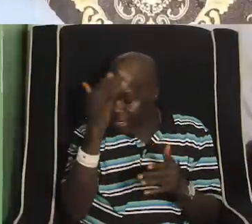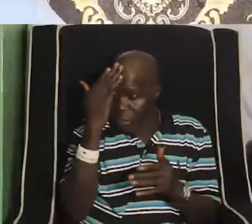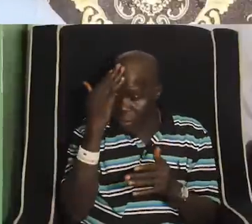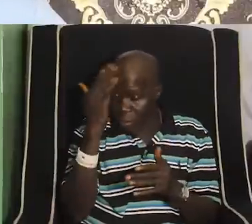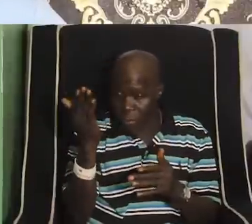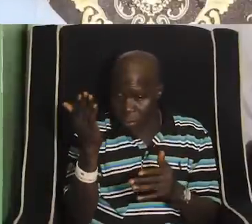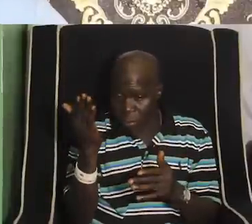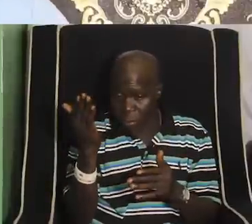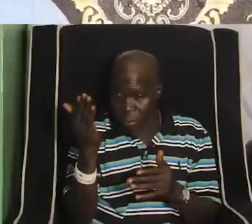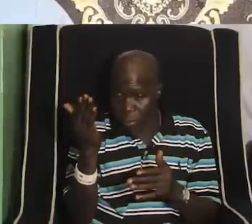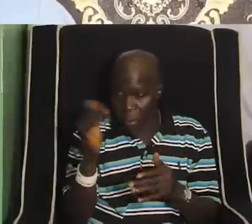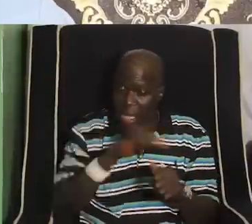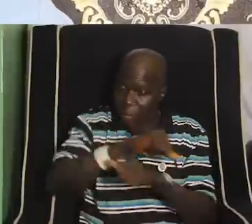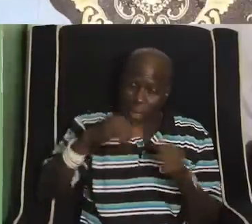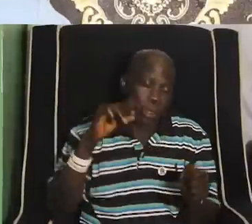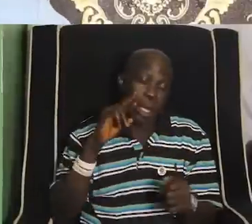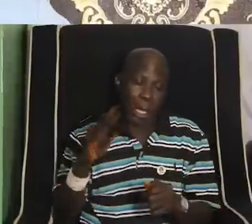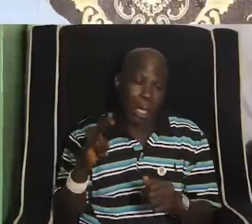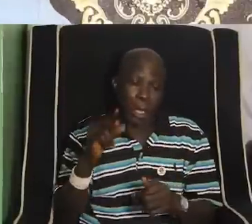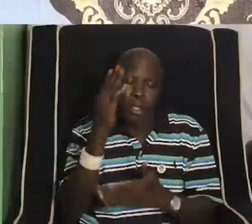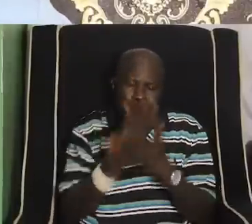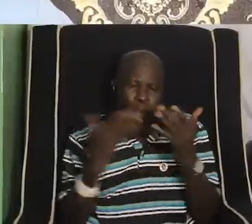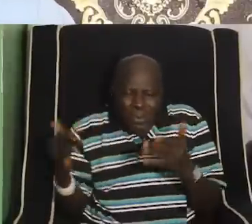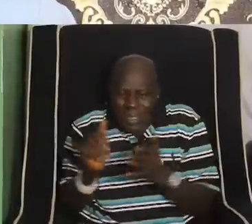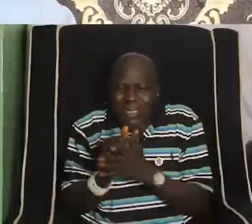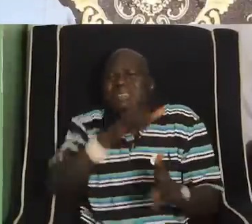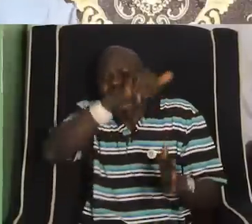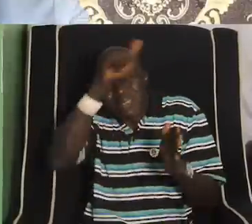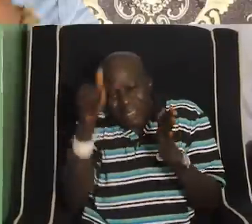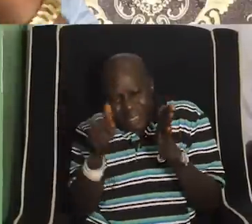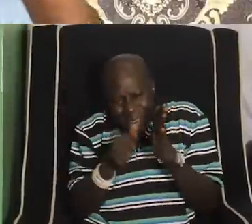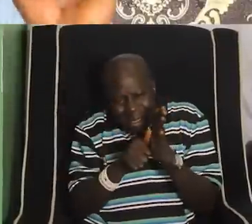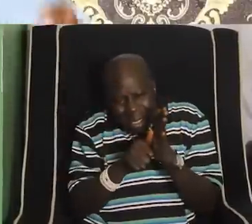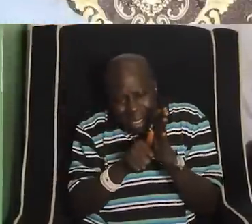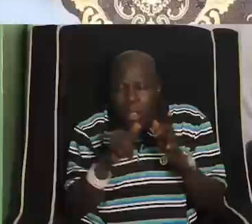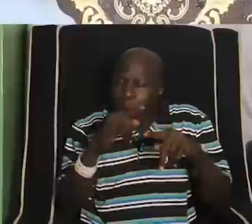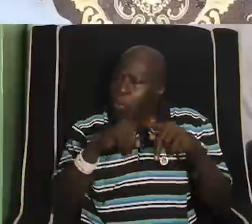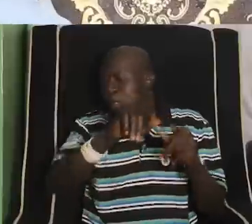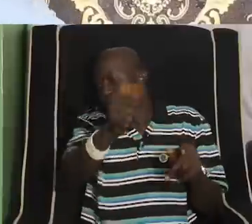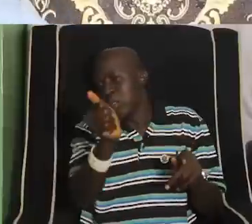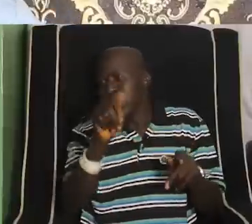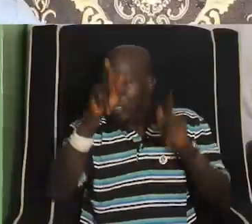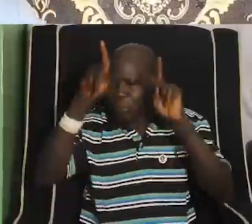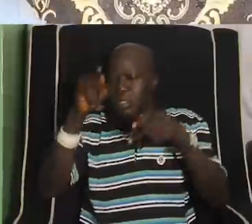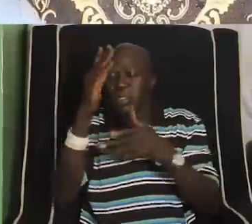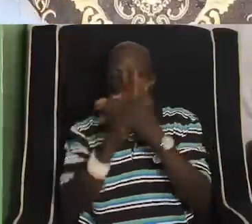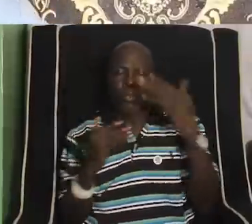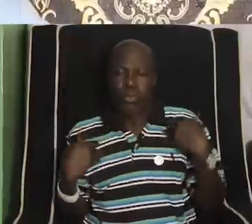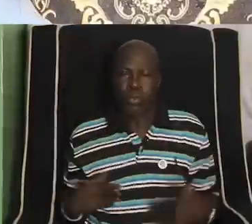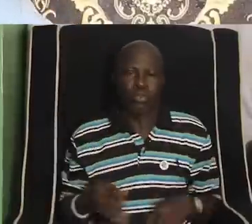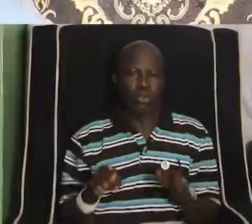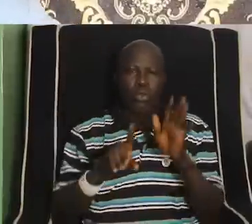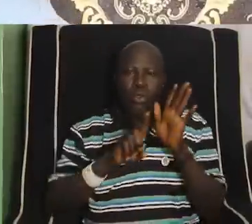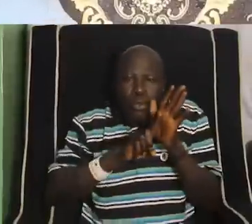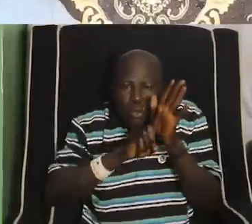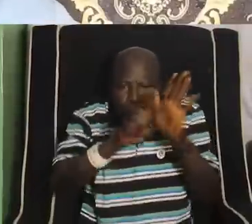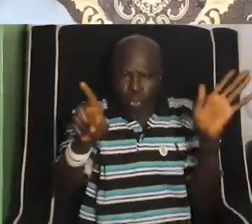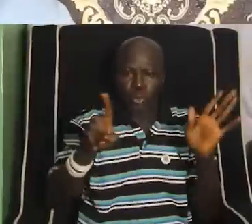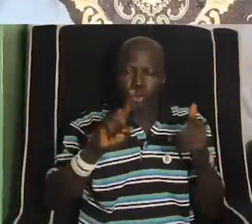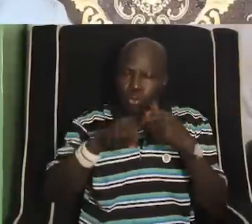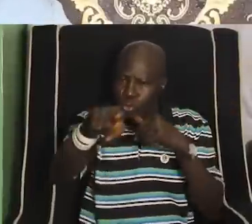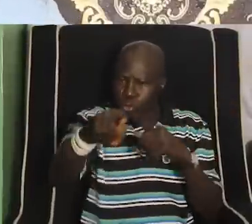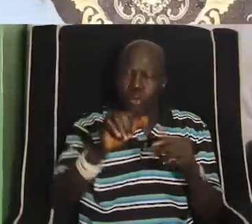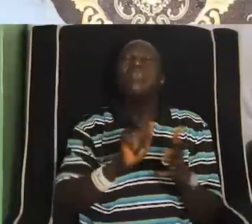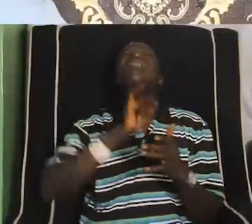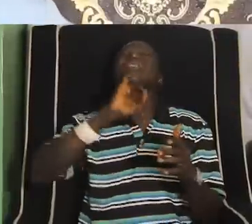you've not discovered about her. Oh, kan se npamo. Something is still hidden. Eni kan lo ma see loju lati ri. It was somebody that will expose it to you to see. A